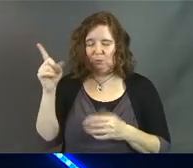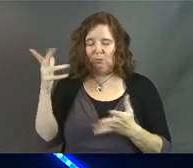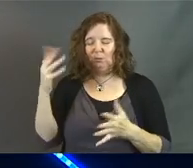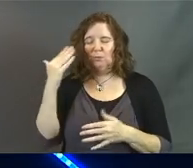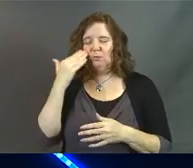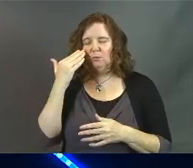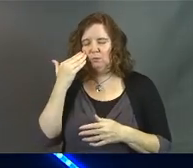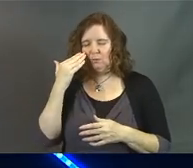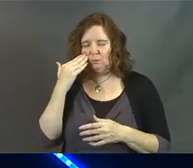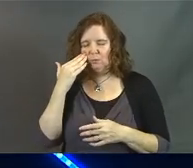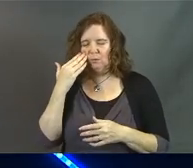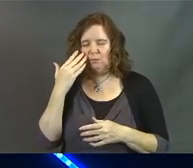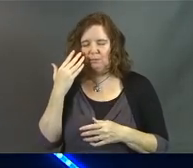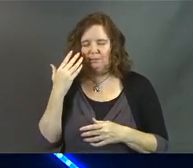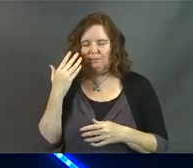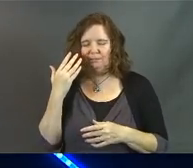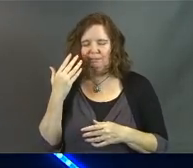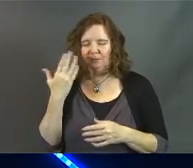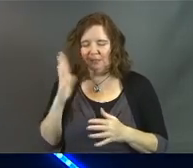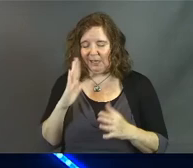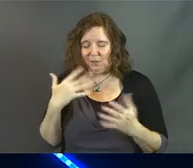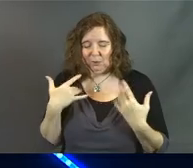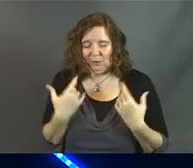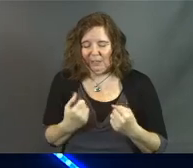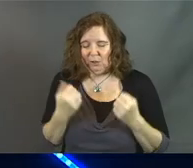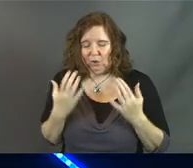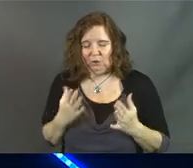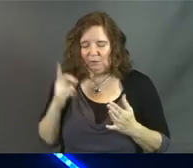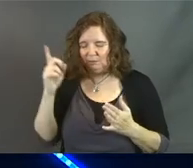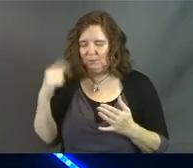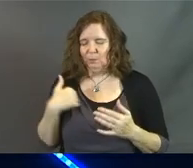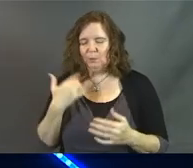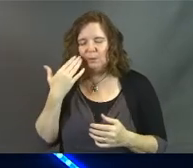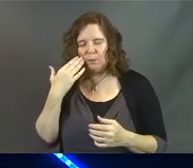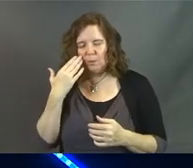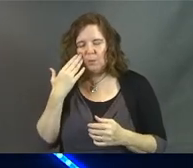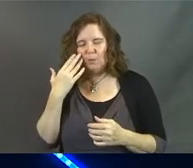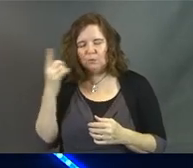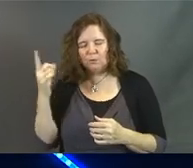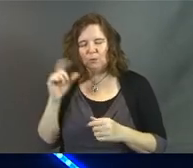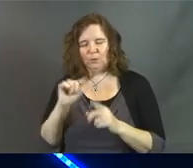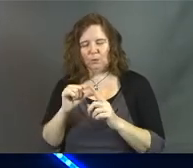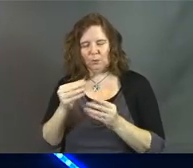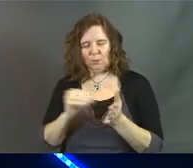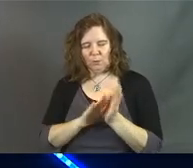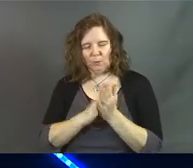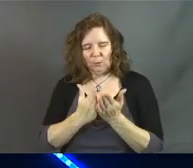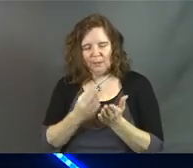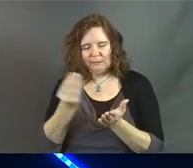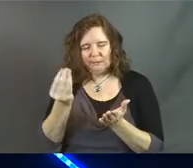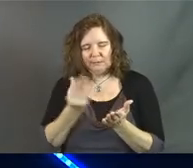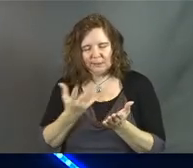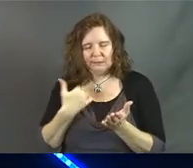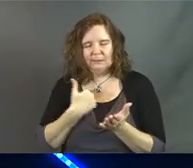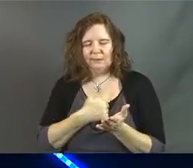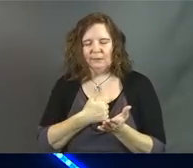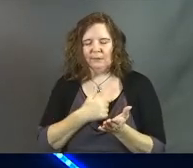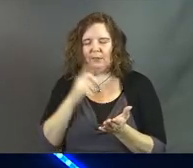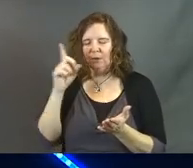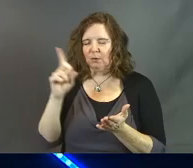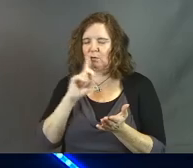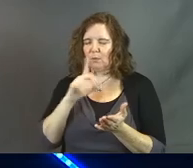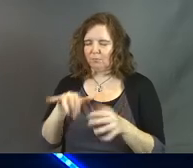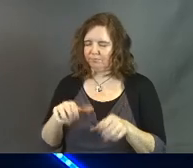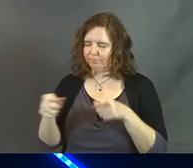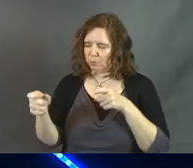know, and God, you're a healer. God, we know your word tells us that, God, you